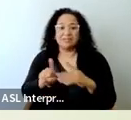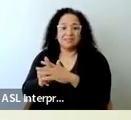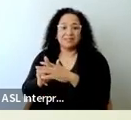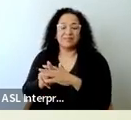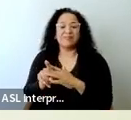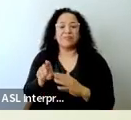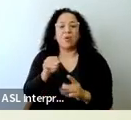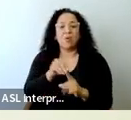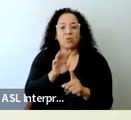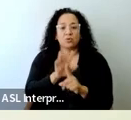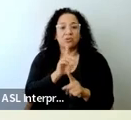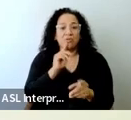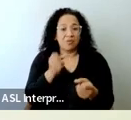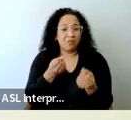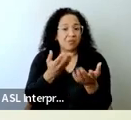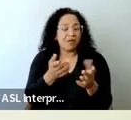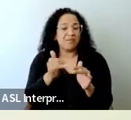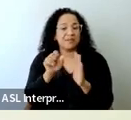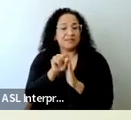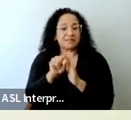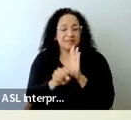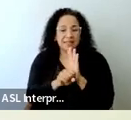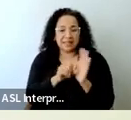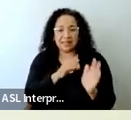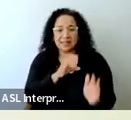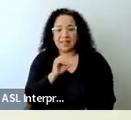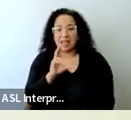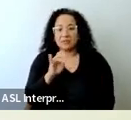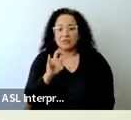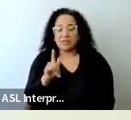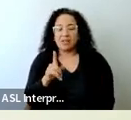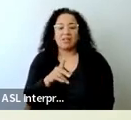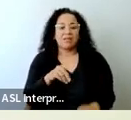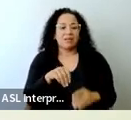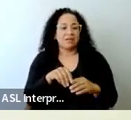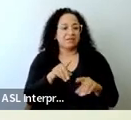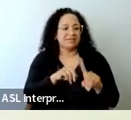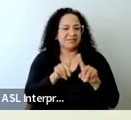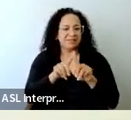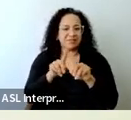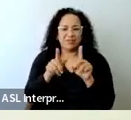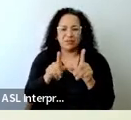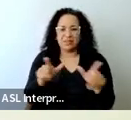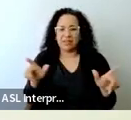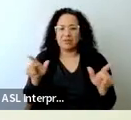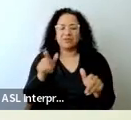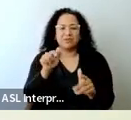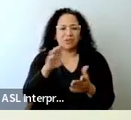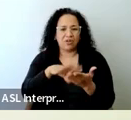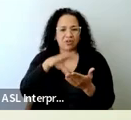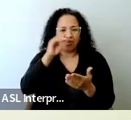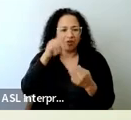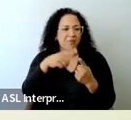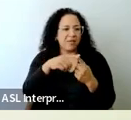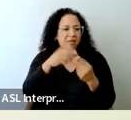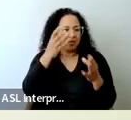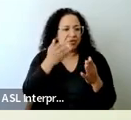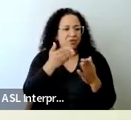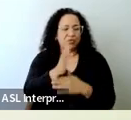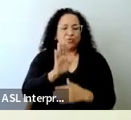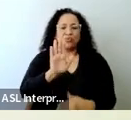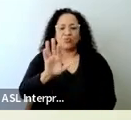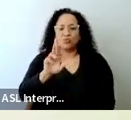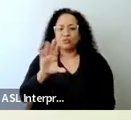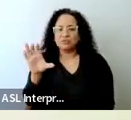are also provided by the State Council on Developmental Disabilities in different languages. And you can find information about that through your regional